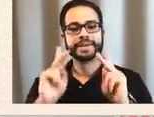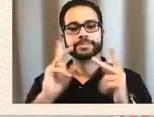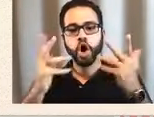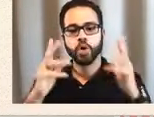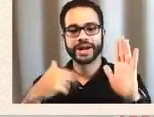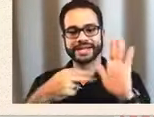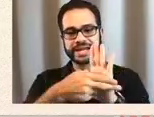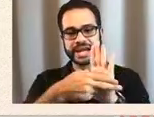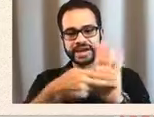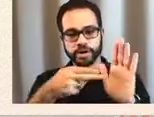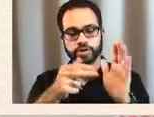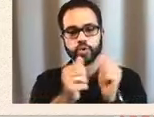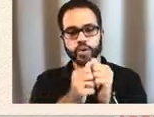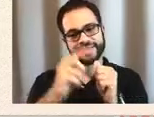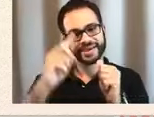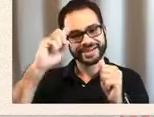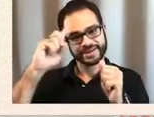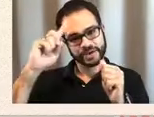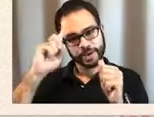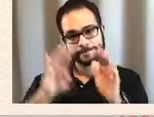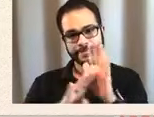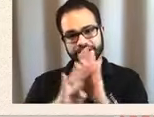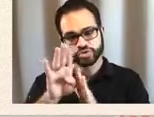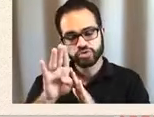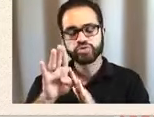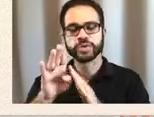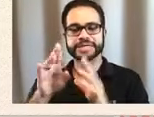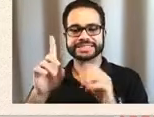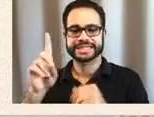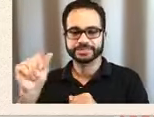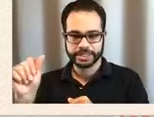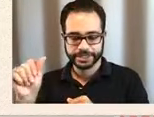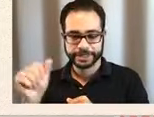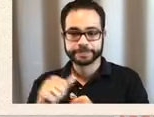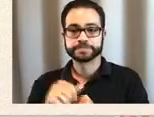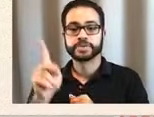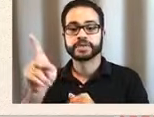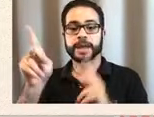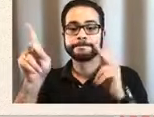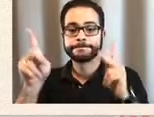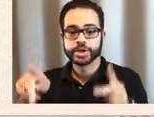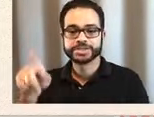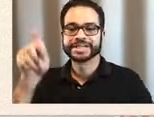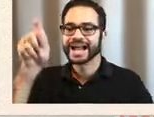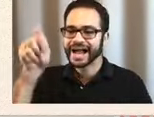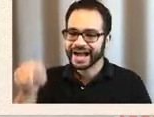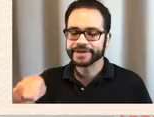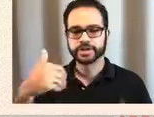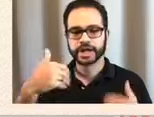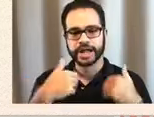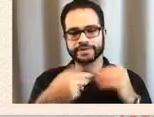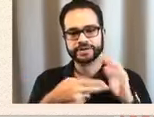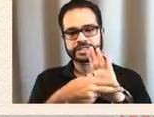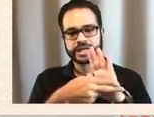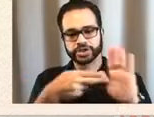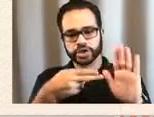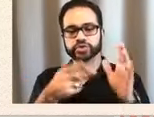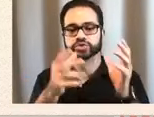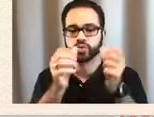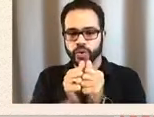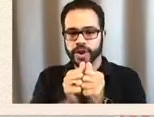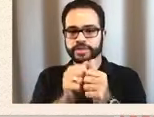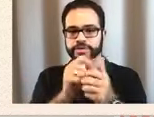developmental disability. And the individual has to have been diagnosed with one of the